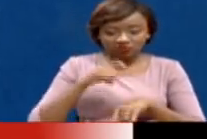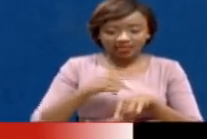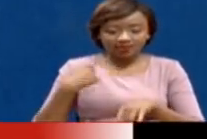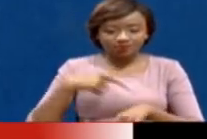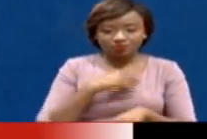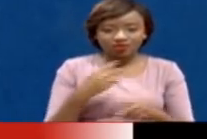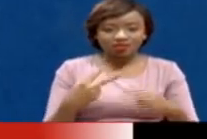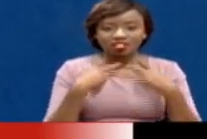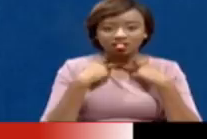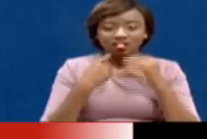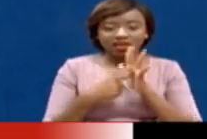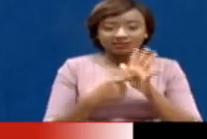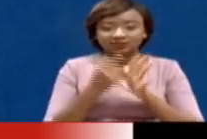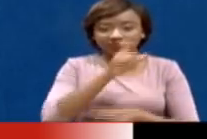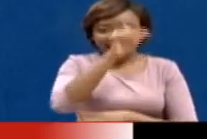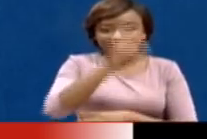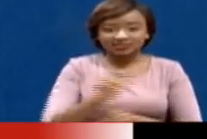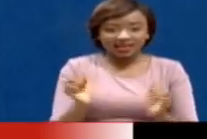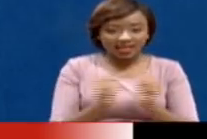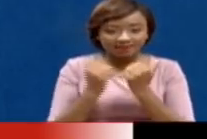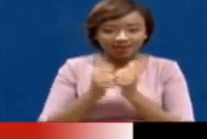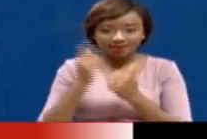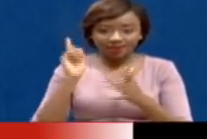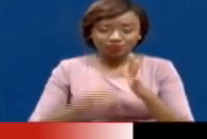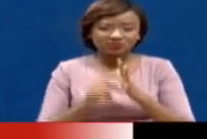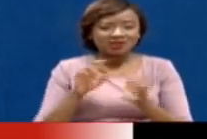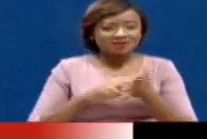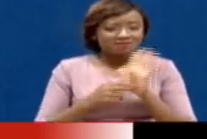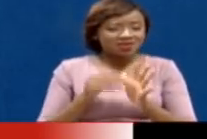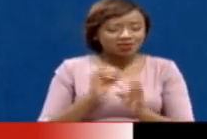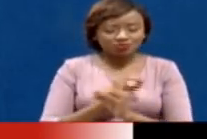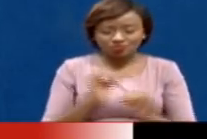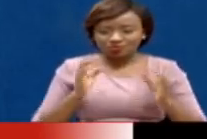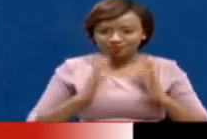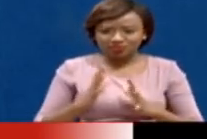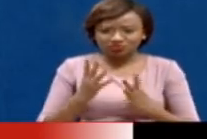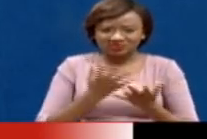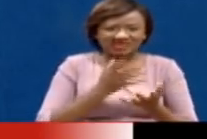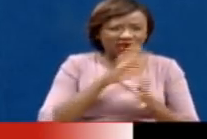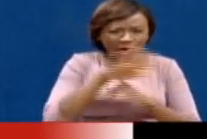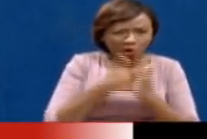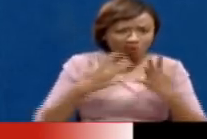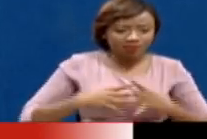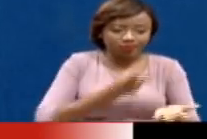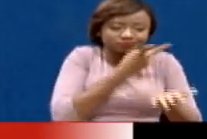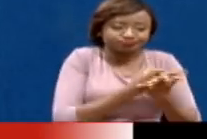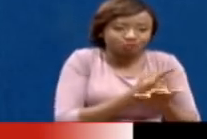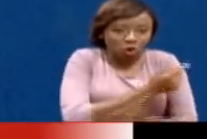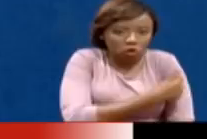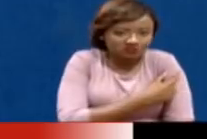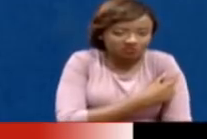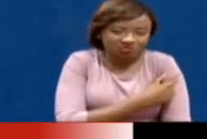what is happening in Italy, you cannot have everybody in the hospital. Those with mild infections